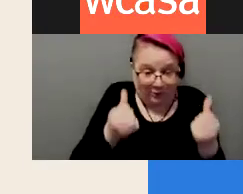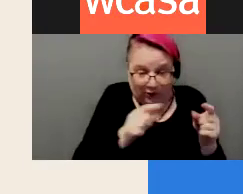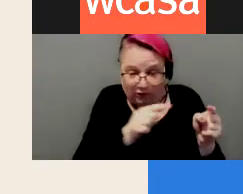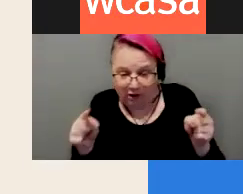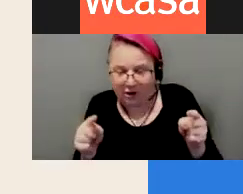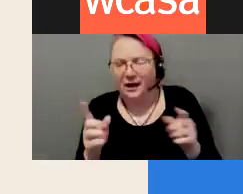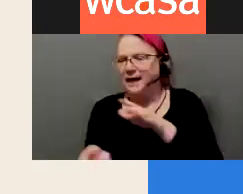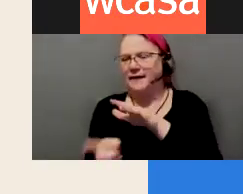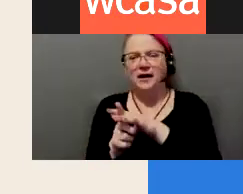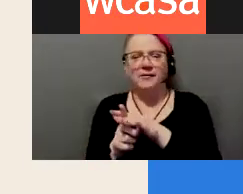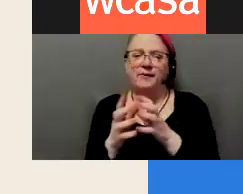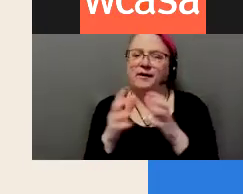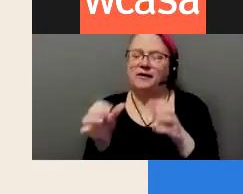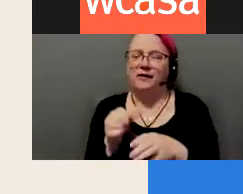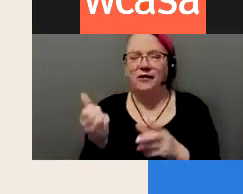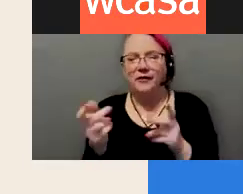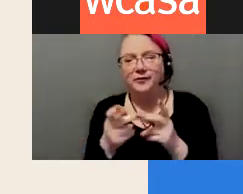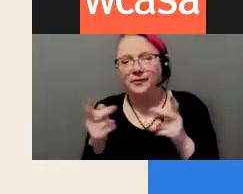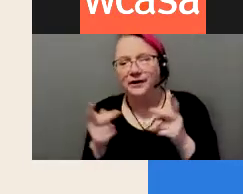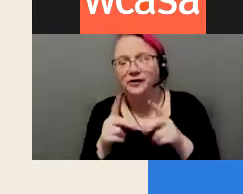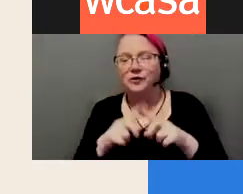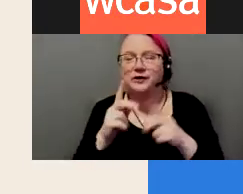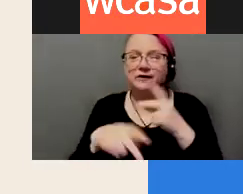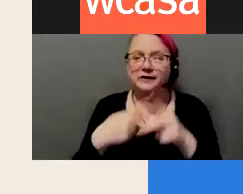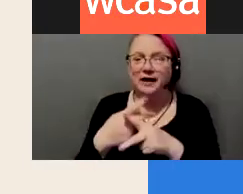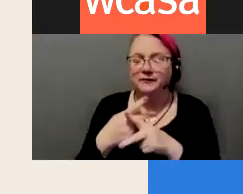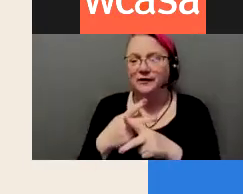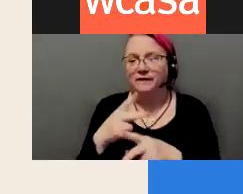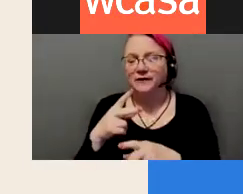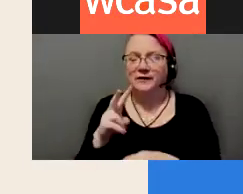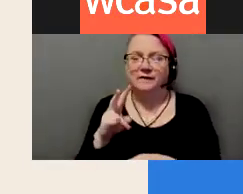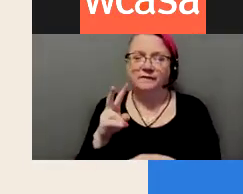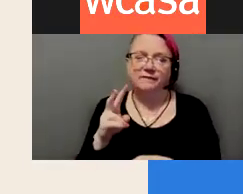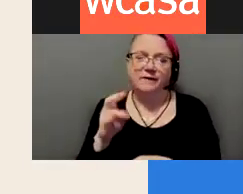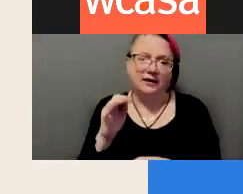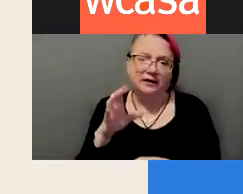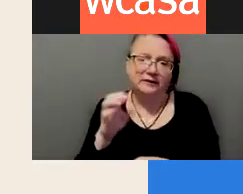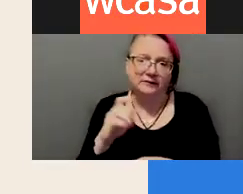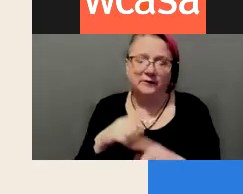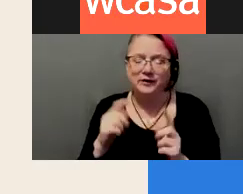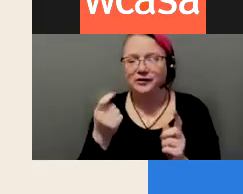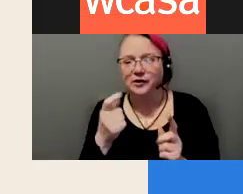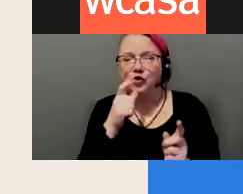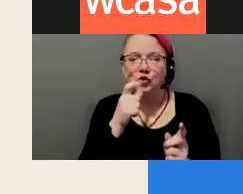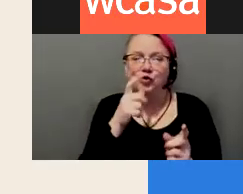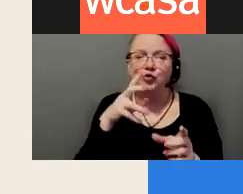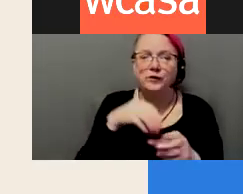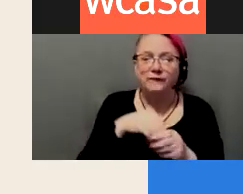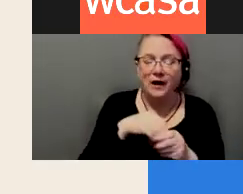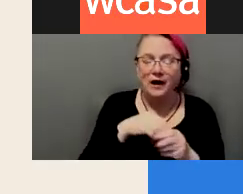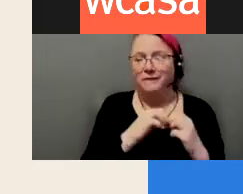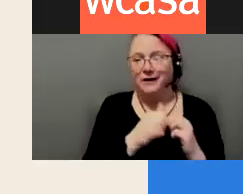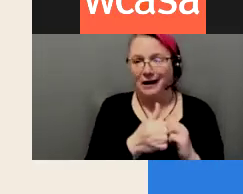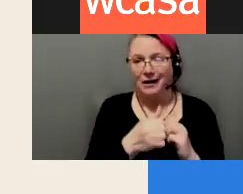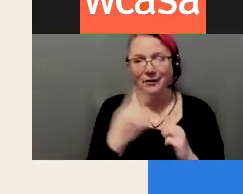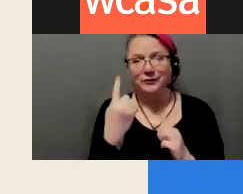other places, right? Or with other forms of violence, they're just slightly different questions. Who might be involved and how is something that we always want to talk